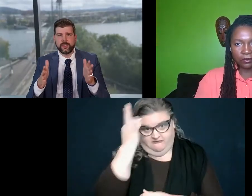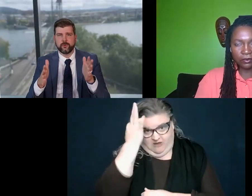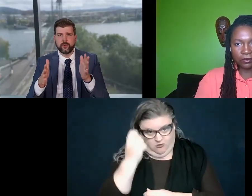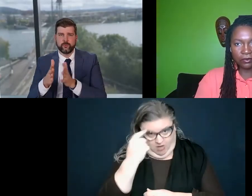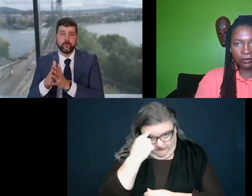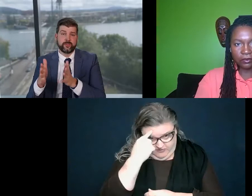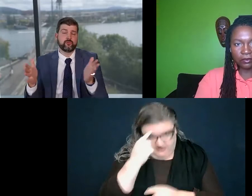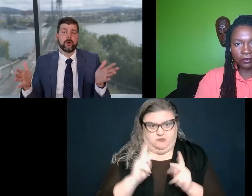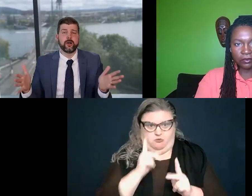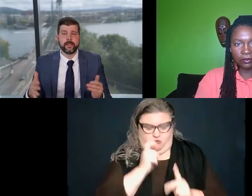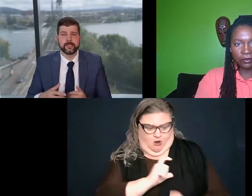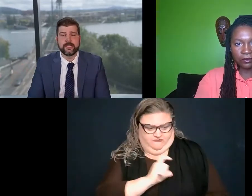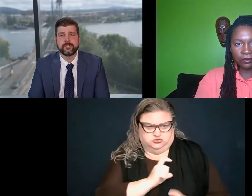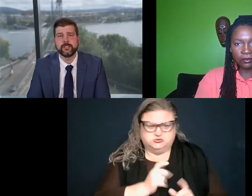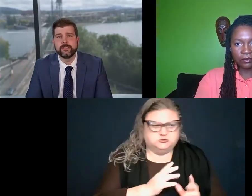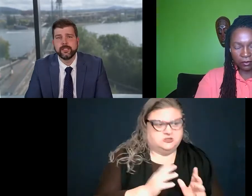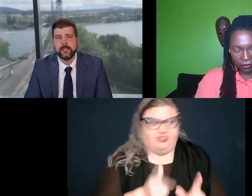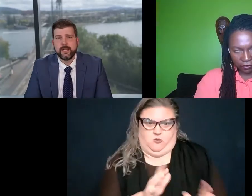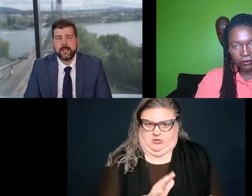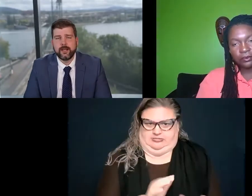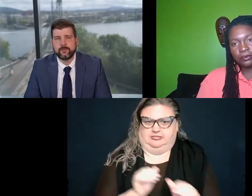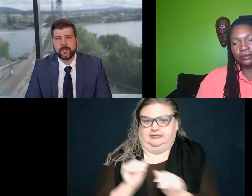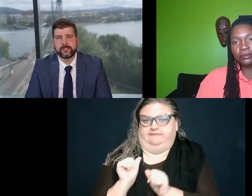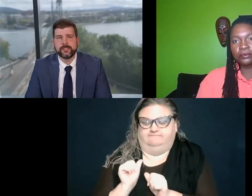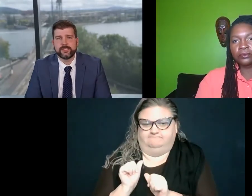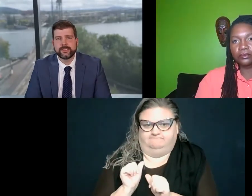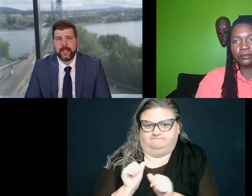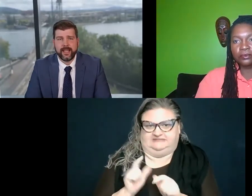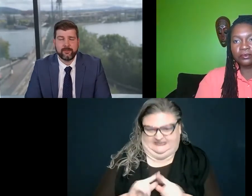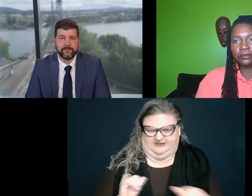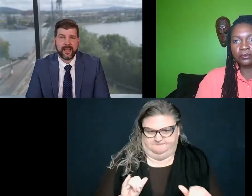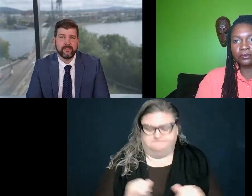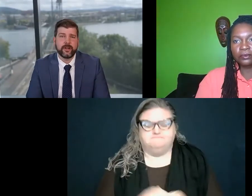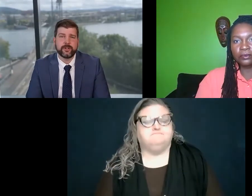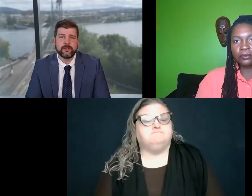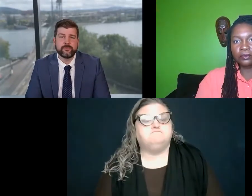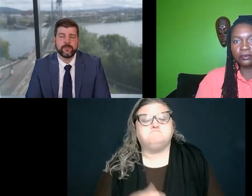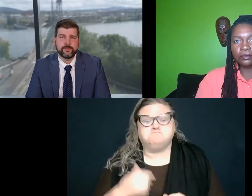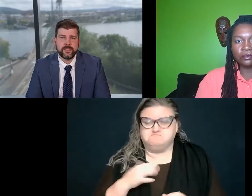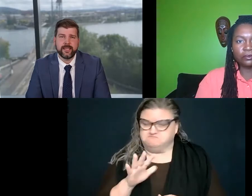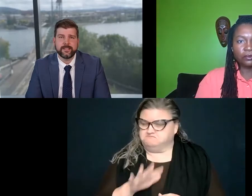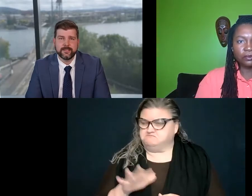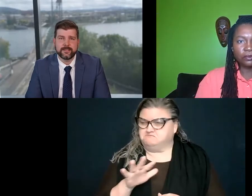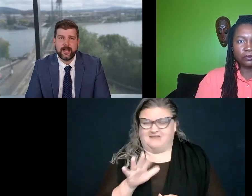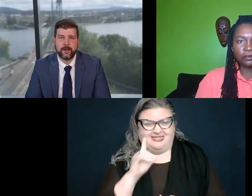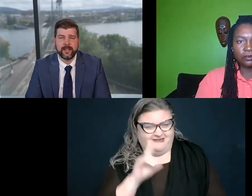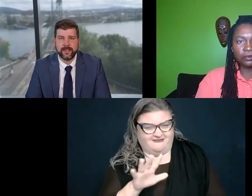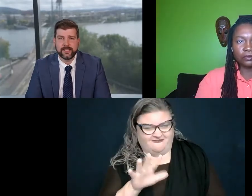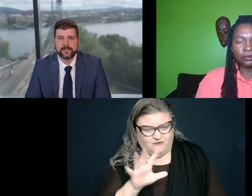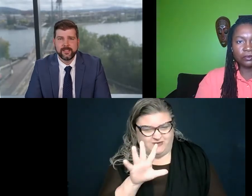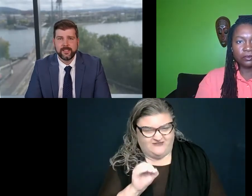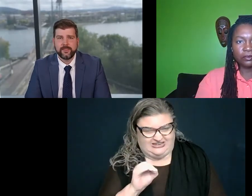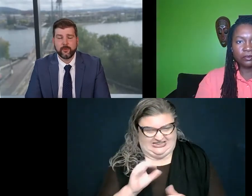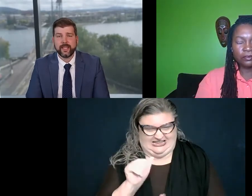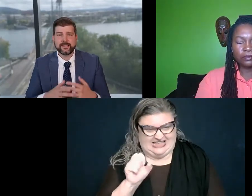who were here were withdrawing essentially from our streets. I had 550 cases on my